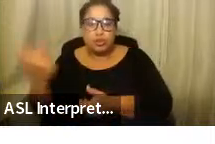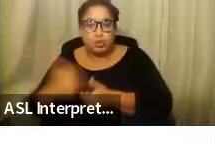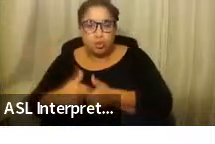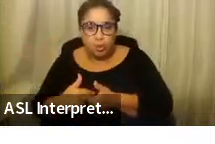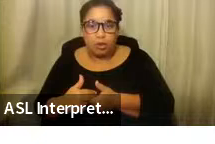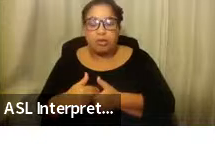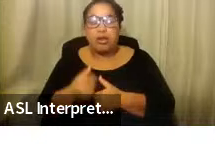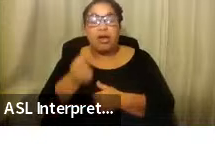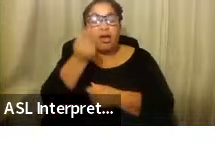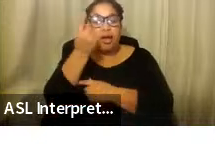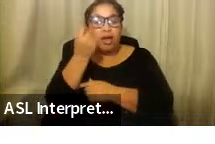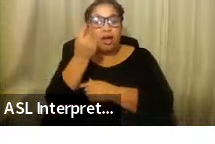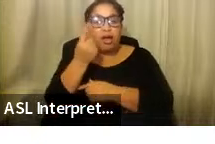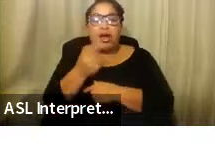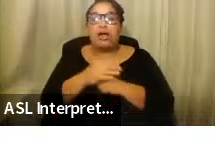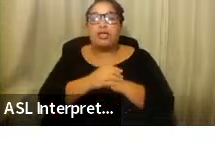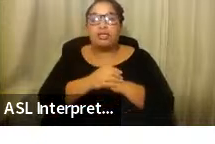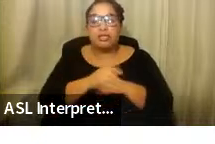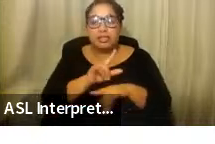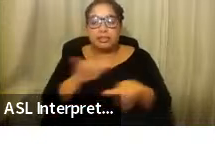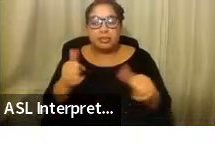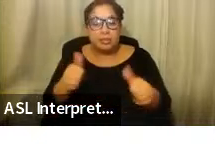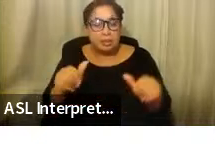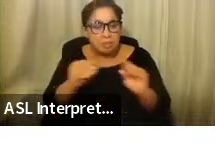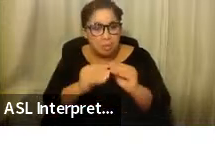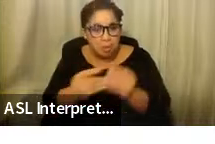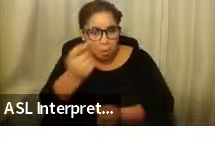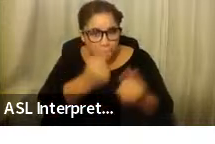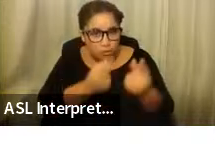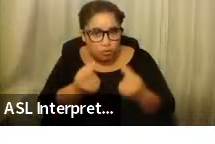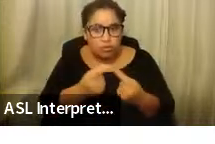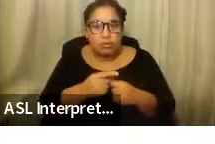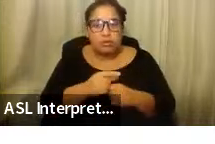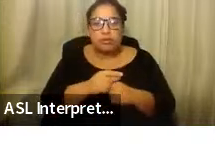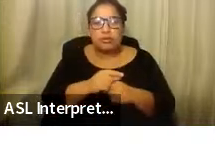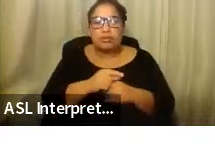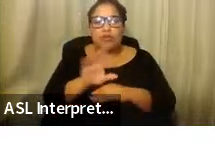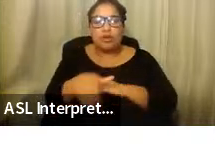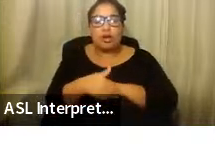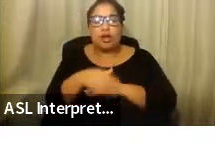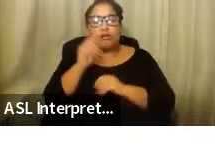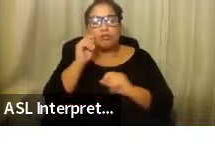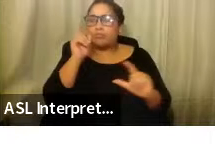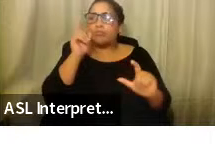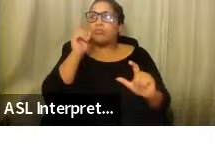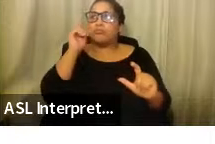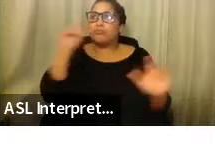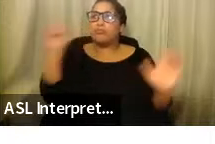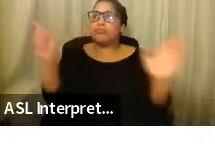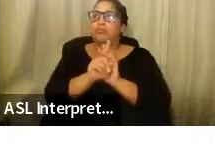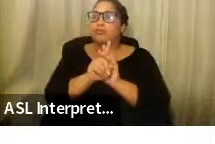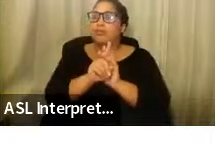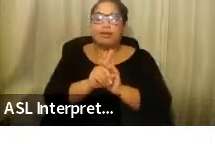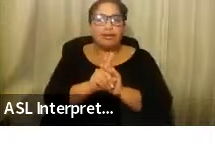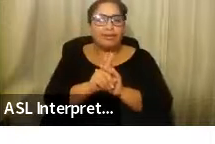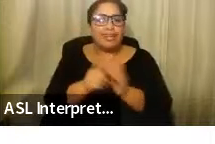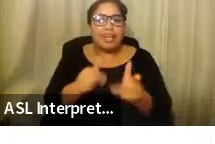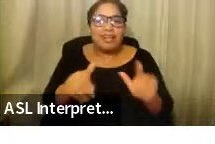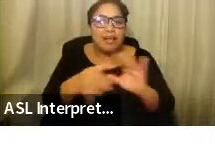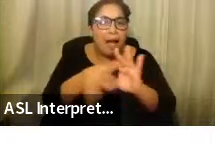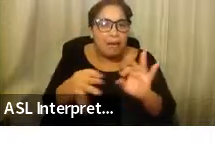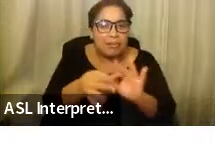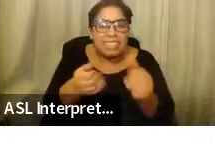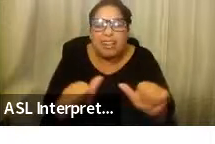the meantime, please, if you have further questions, you wake up in the middle of the night thinking of something, have any further